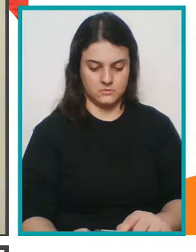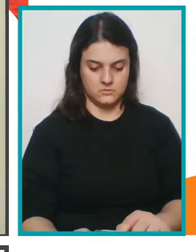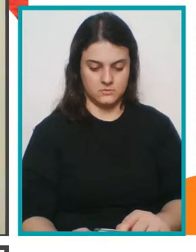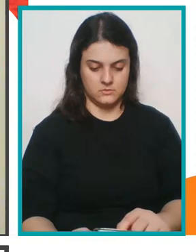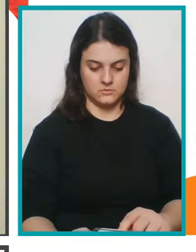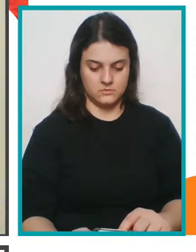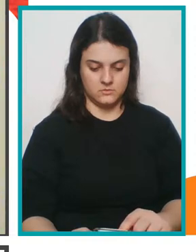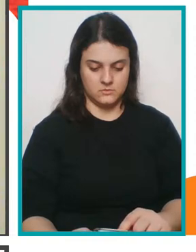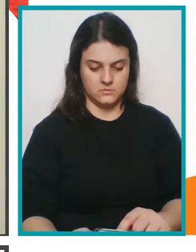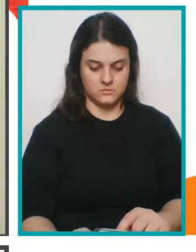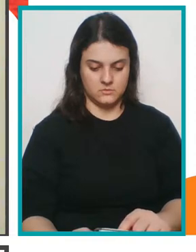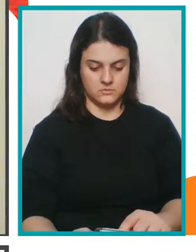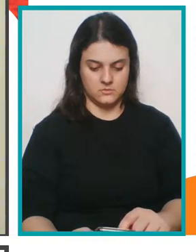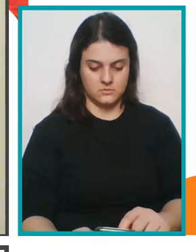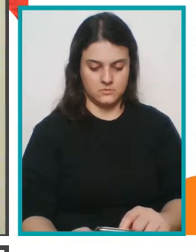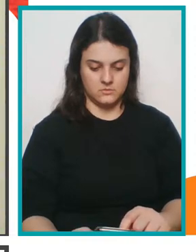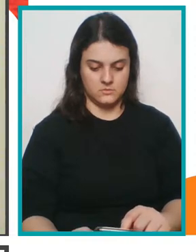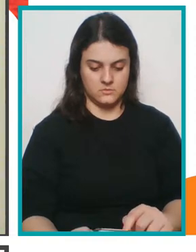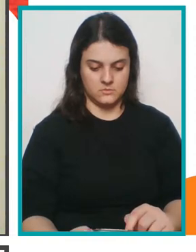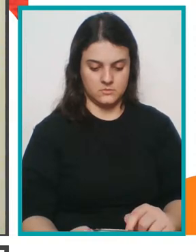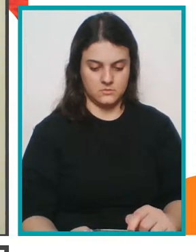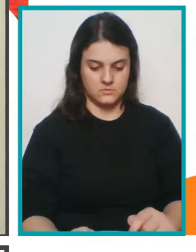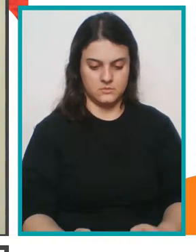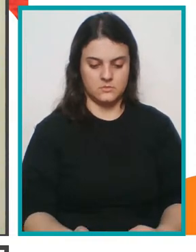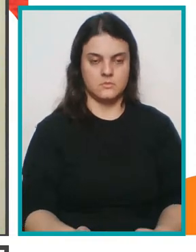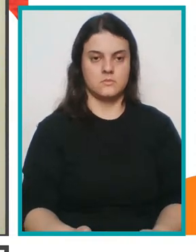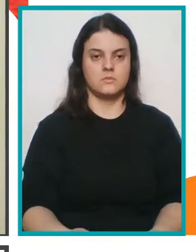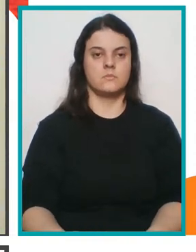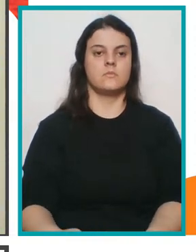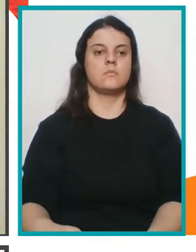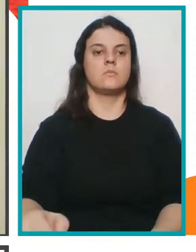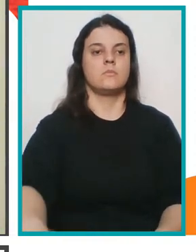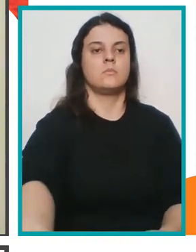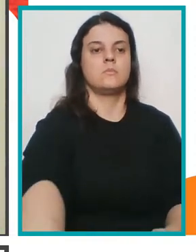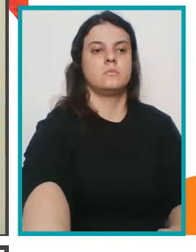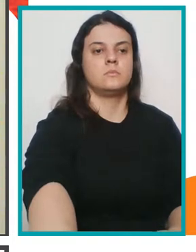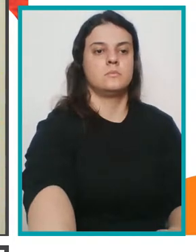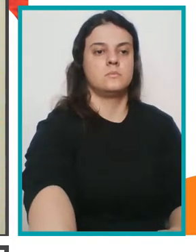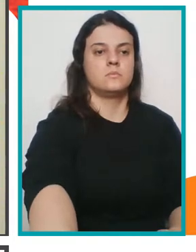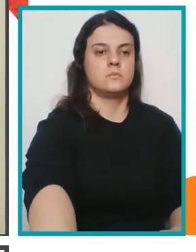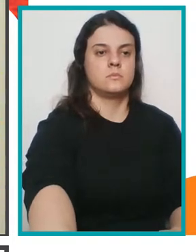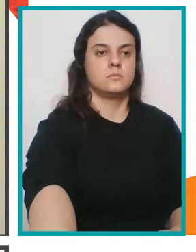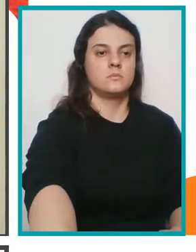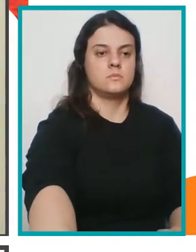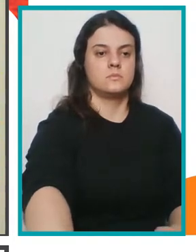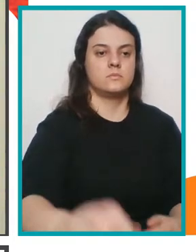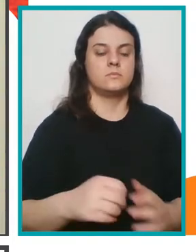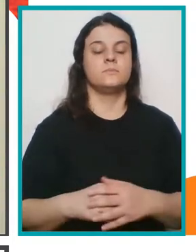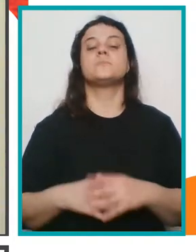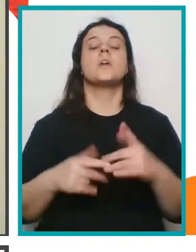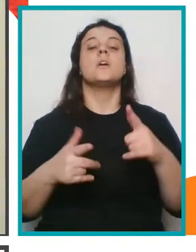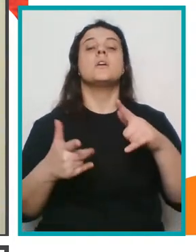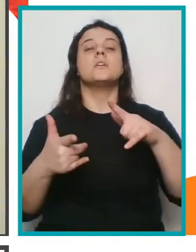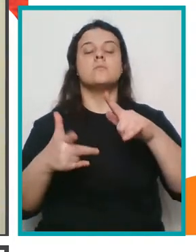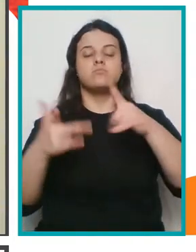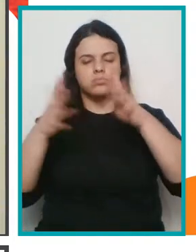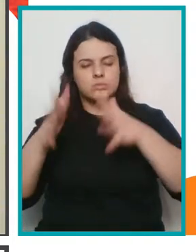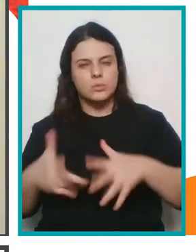speaking. But this is not the role of only the women. We all play a